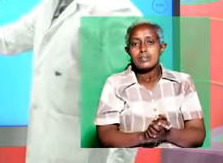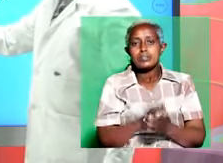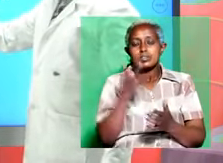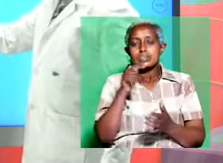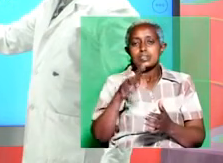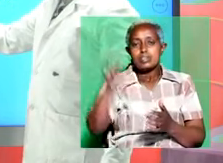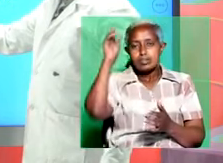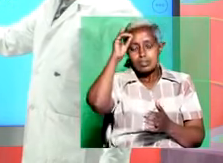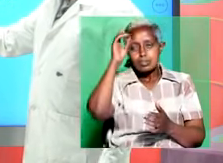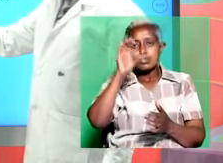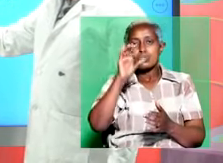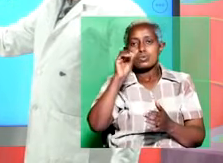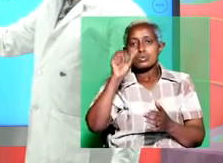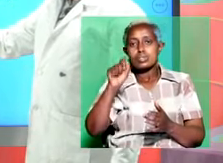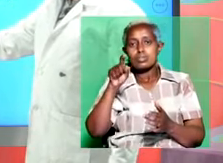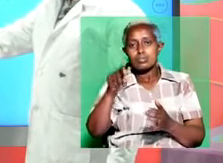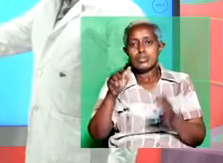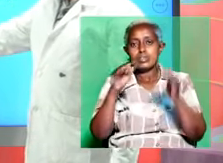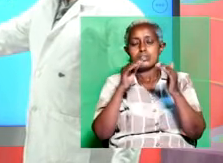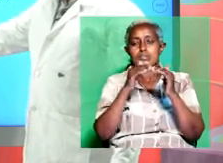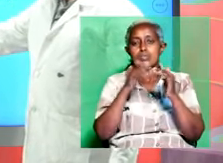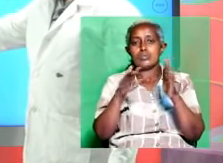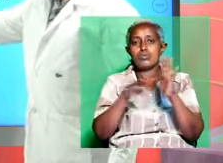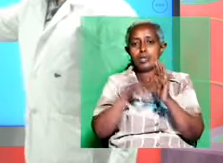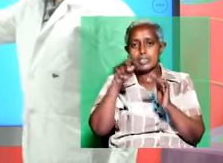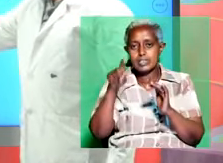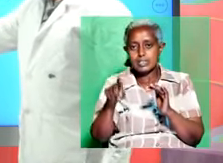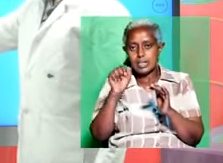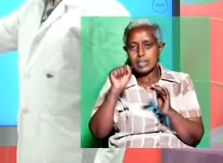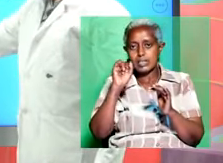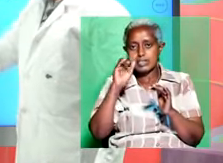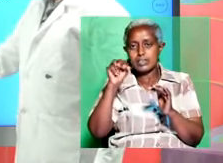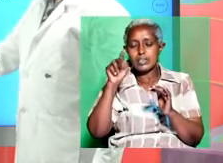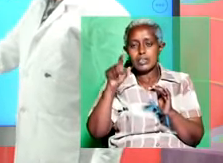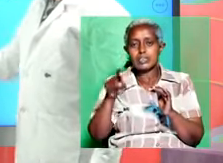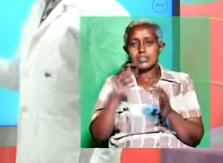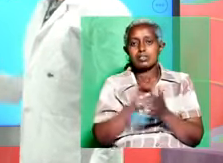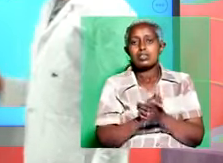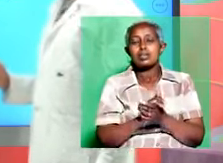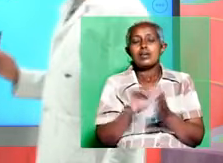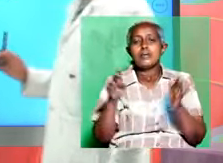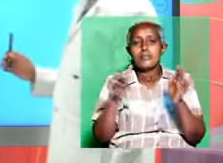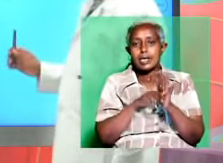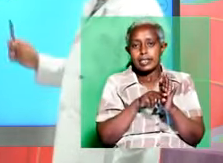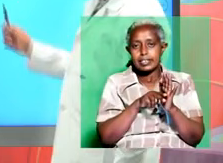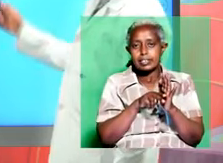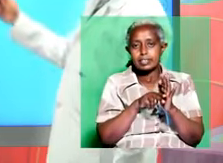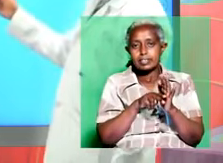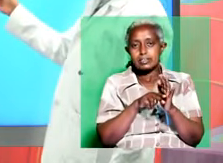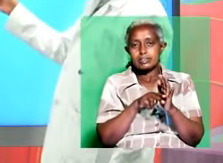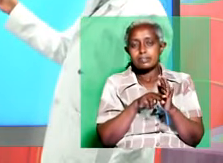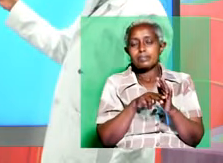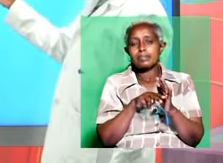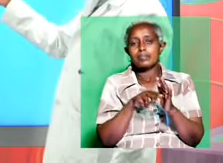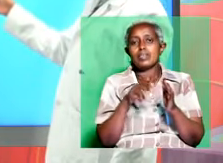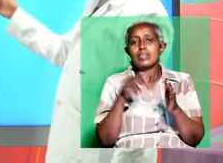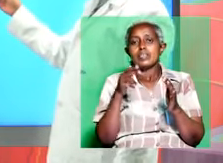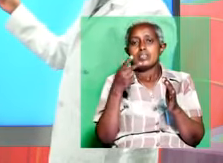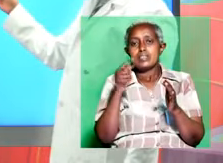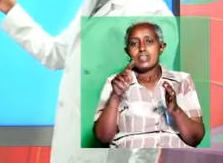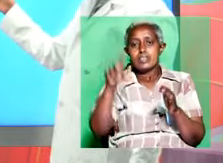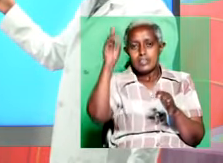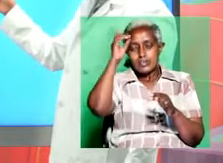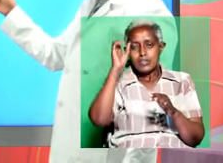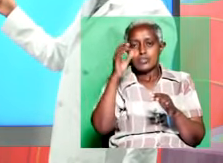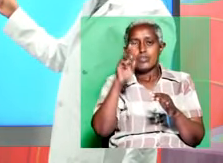The derivative of cosine of x it is minus sin x. It is minus sin x minus the derivative